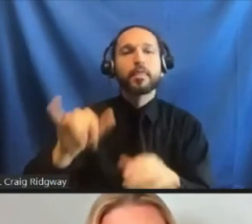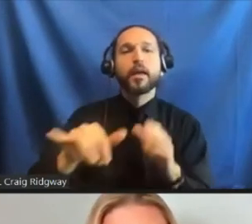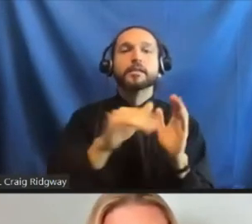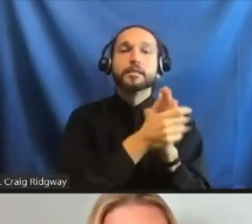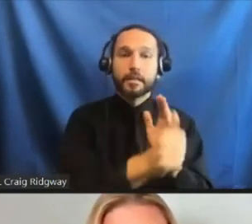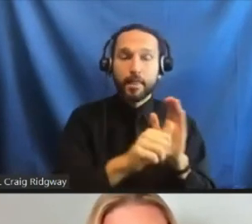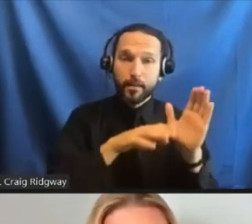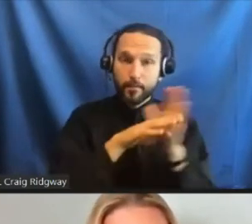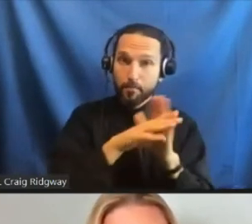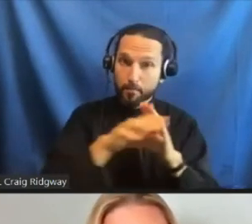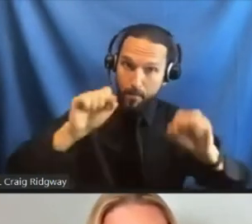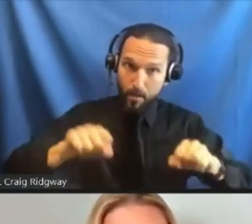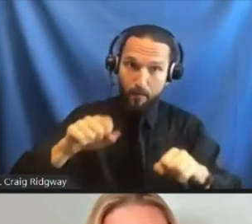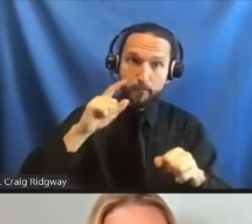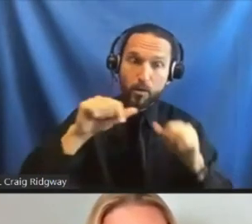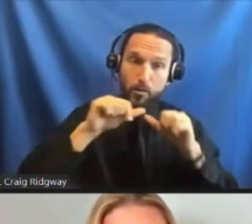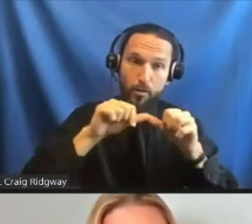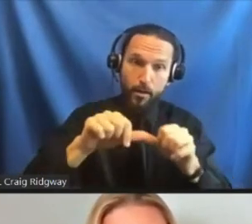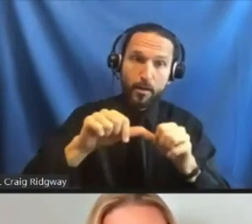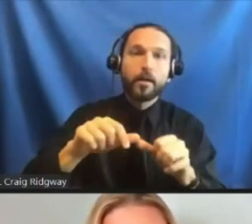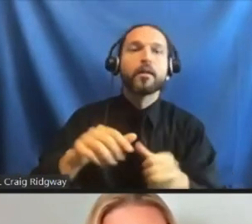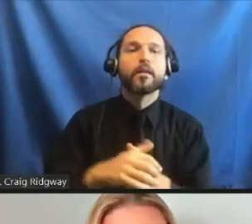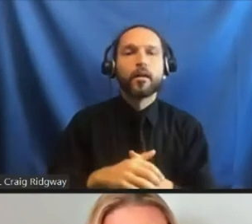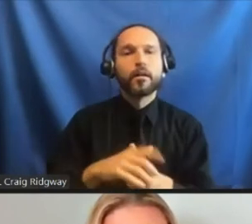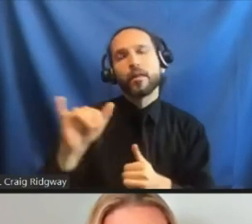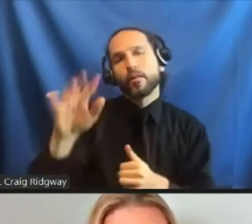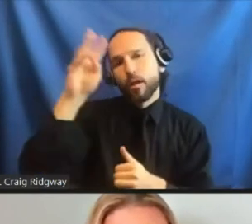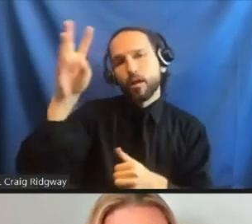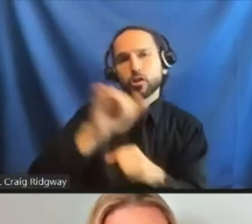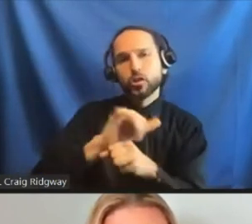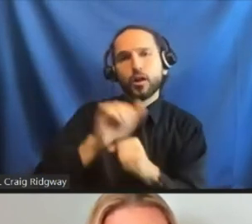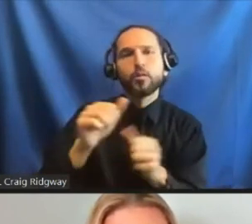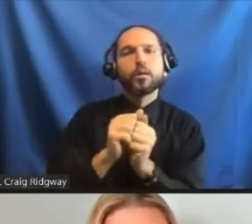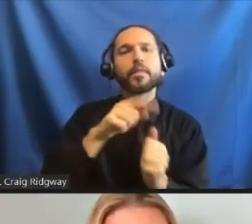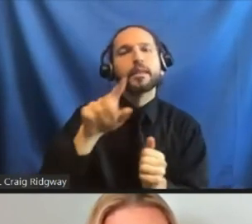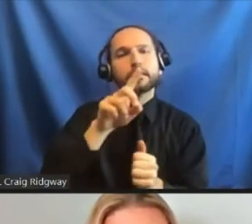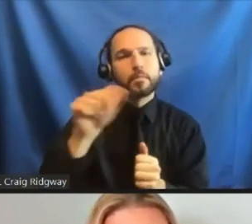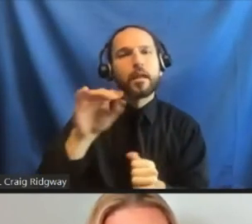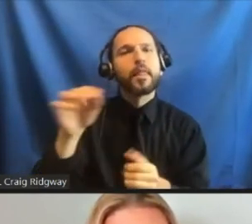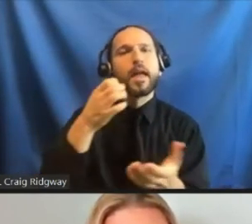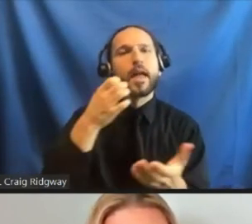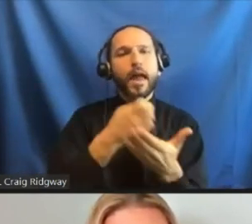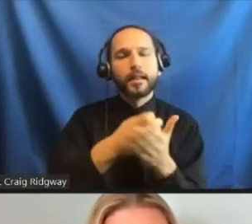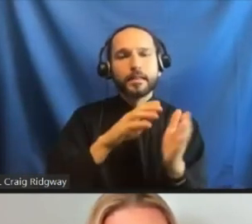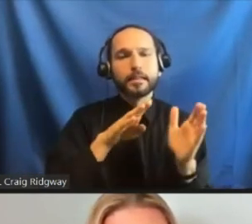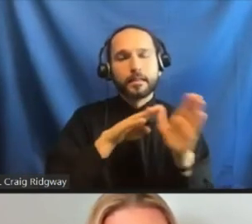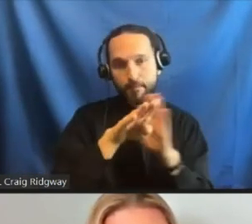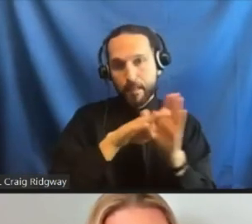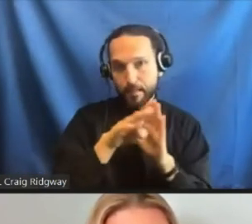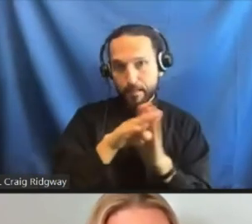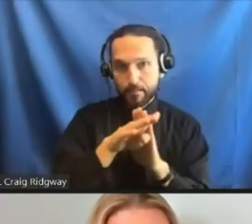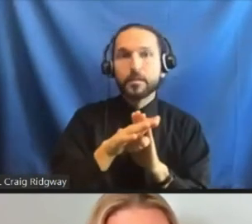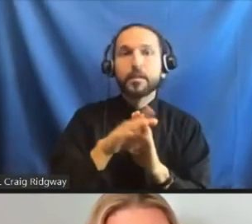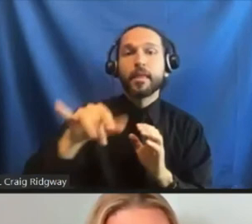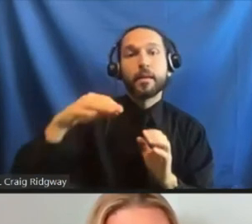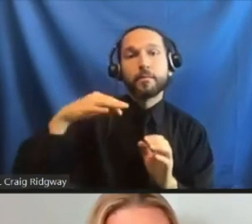possible and critical and ongoing. Creating jobs for people with disabilities and economic development it